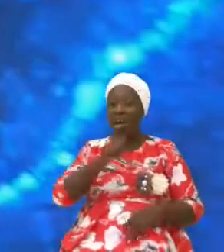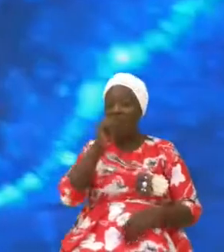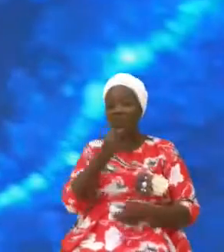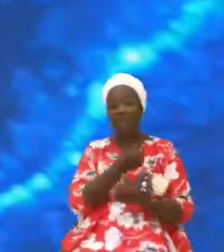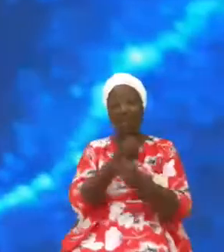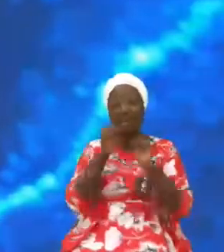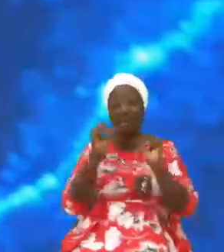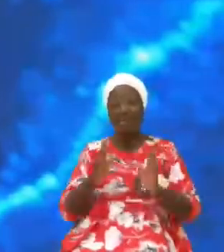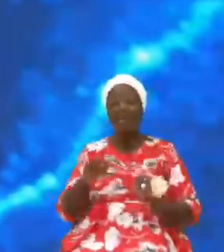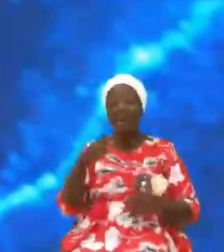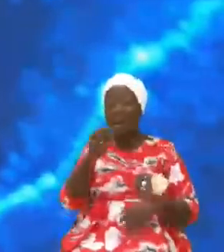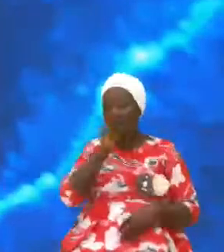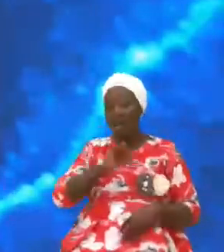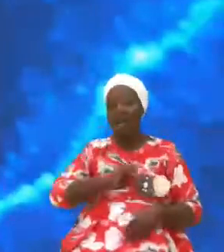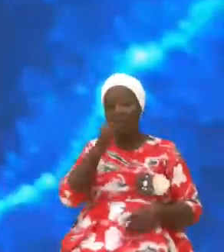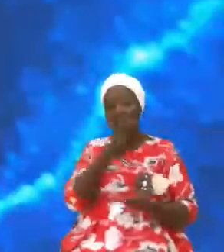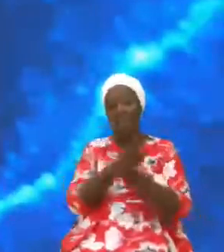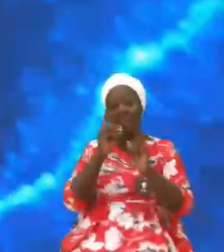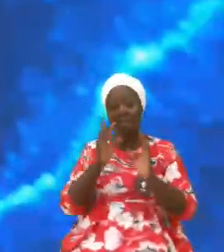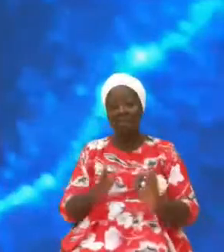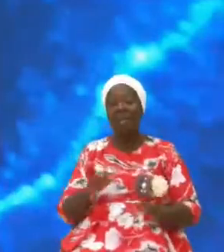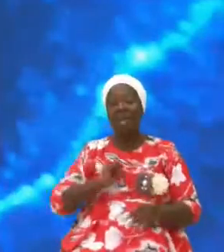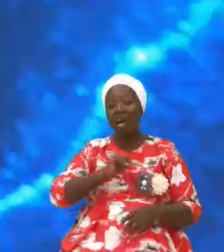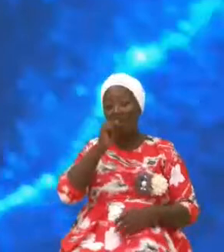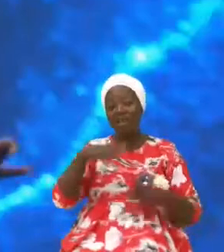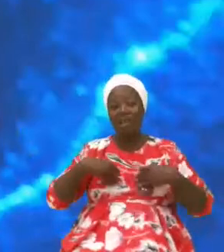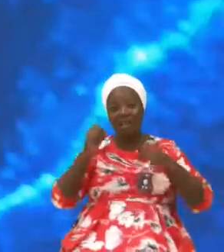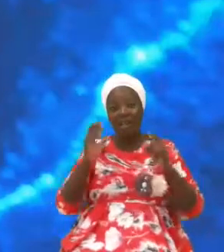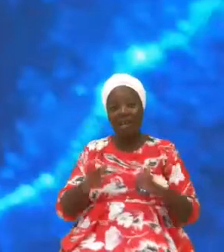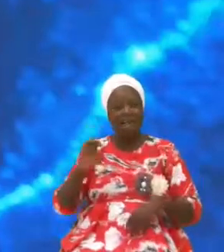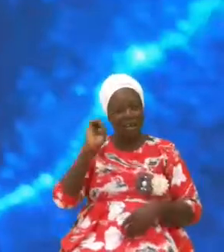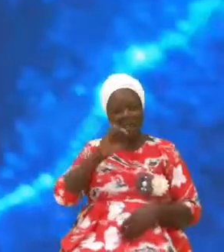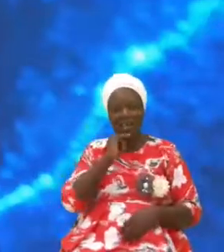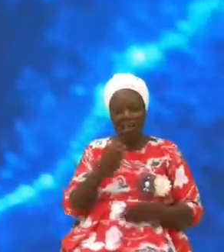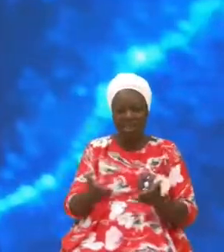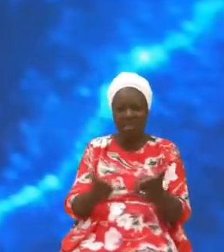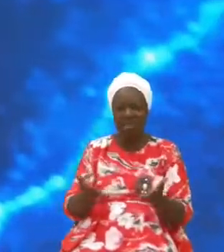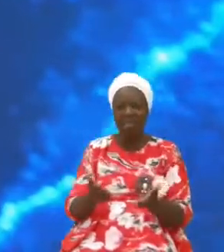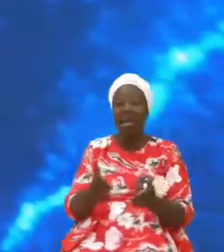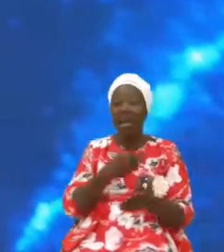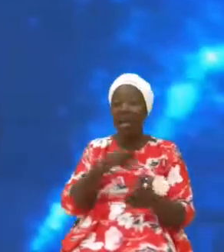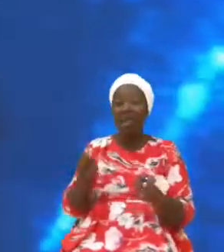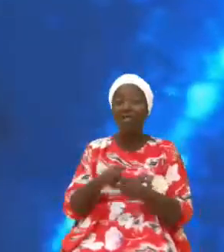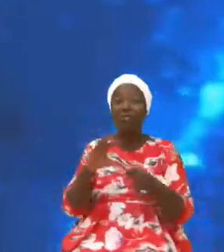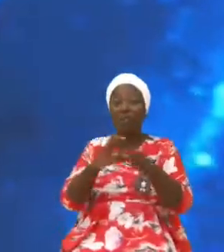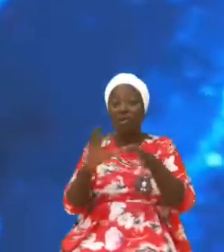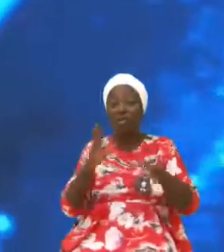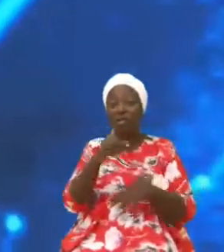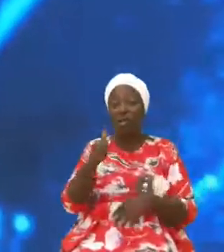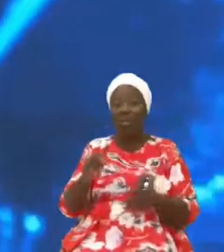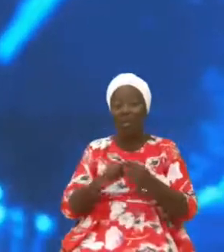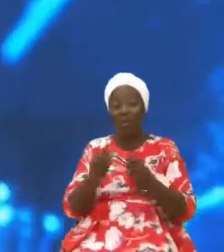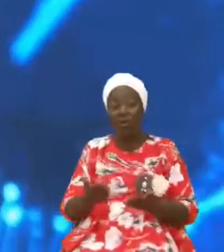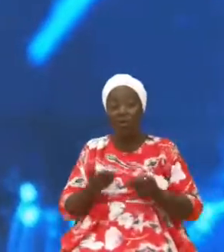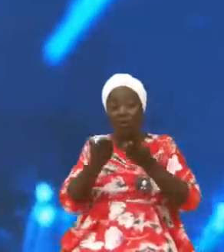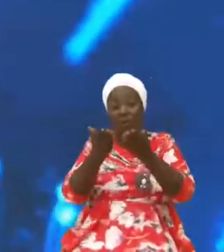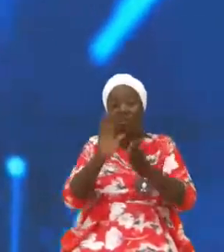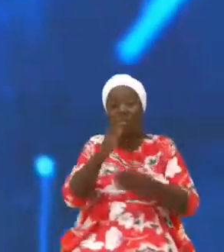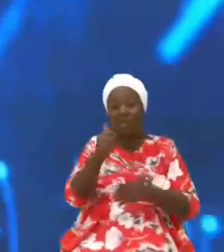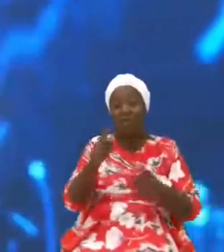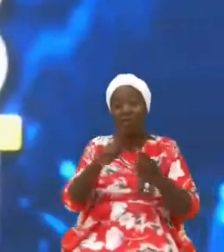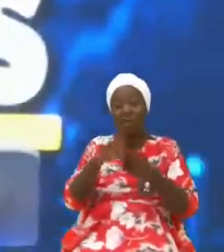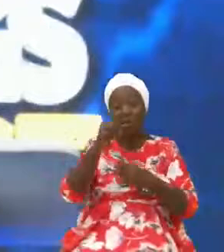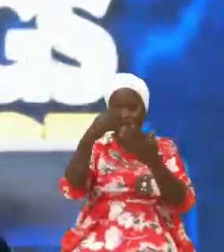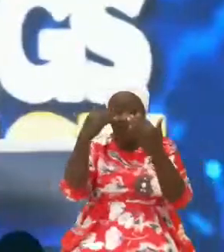I'm the Savior. I am the Healer. I am the Deliverer. He's there, right there. And as you